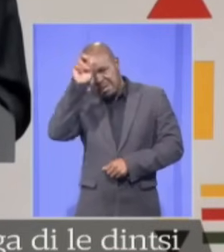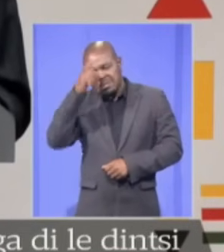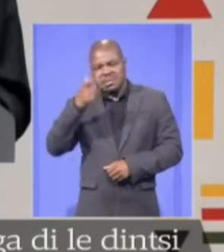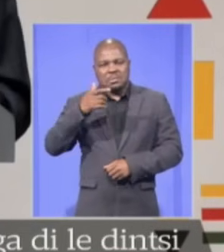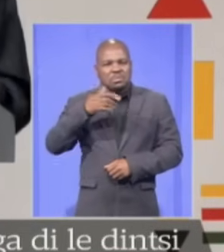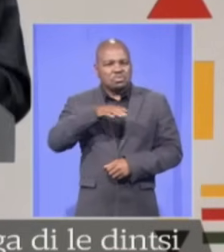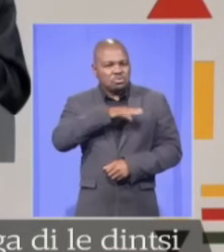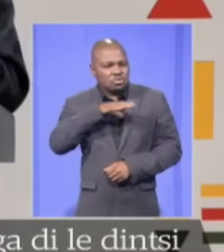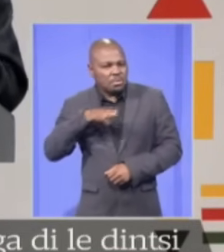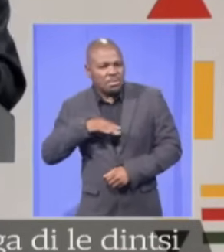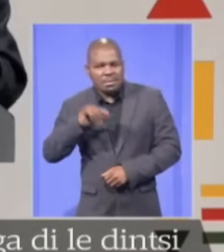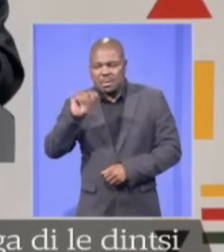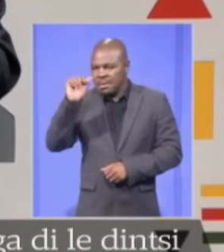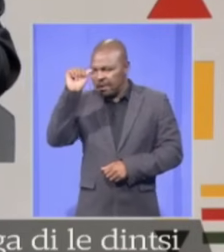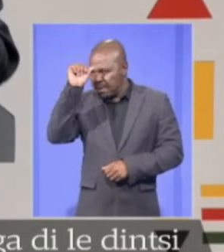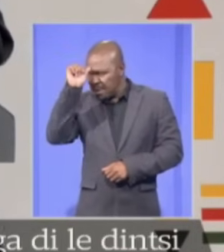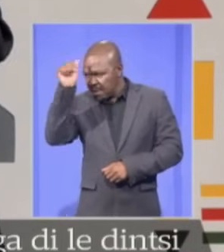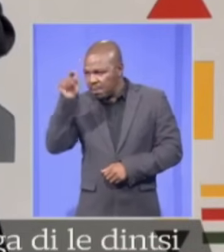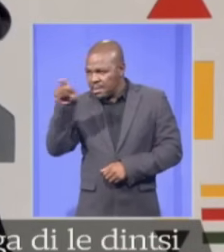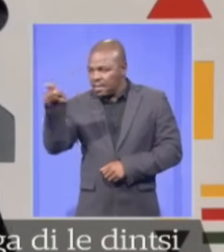the Indian government don't like